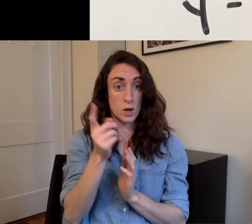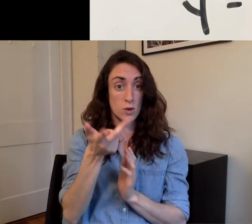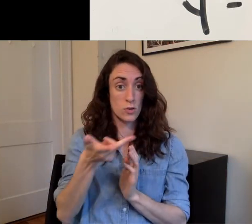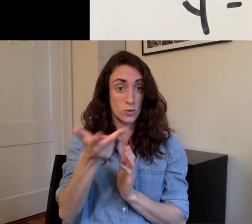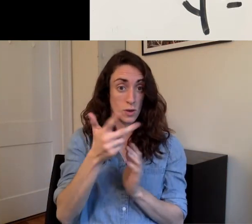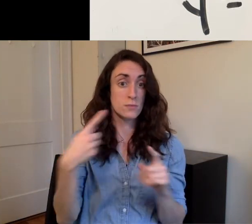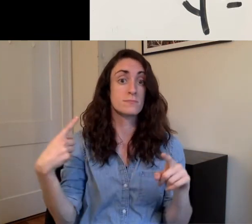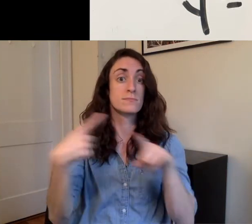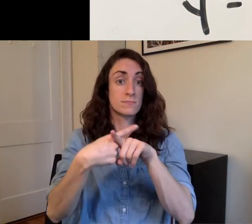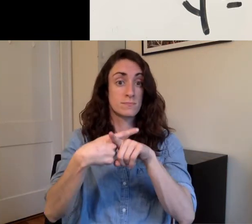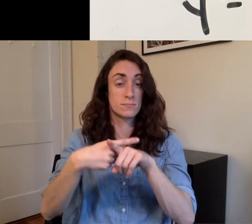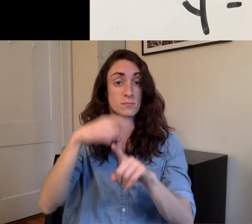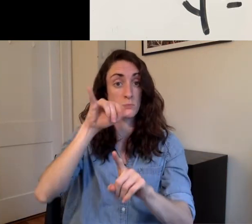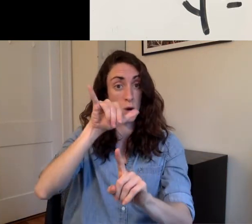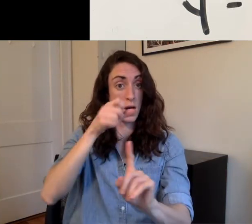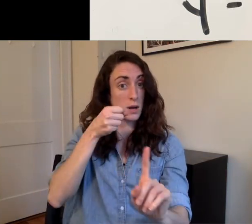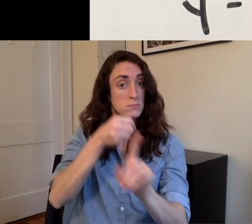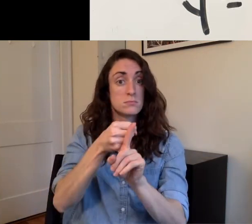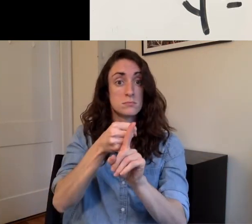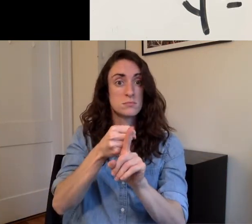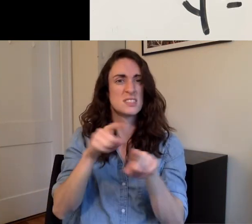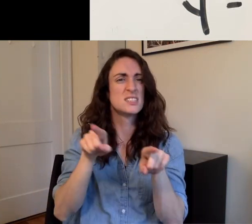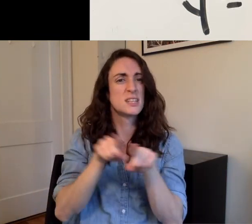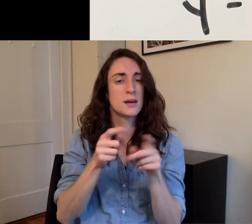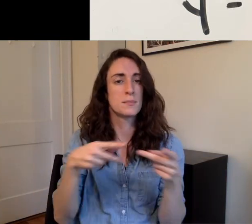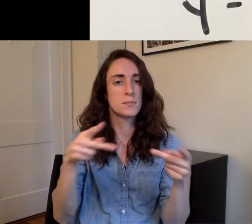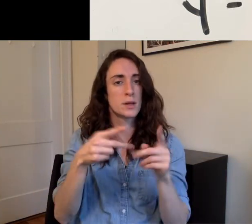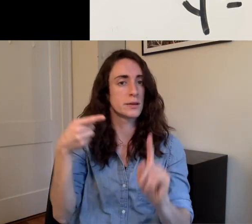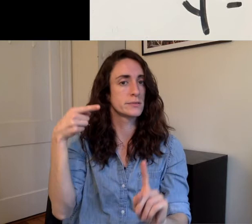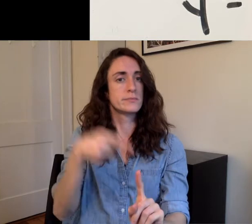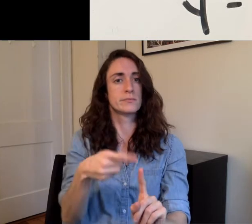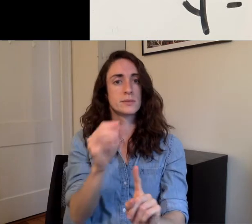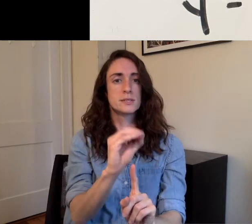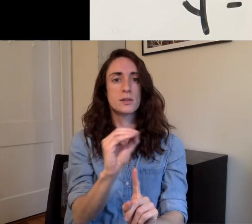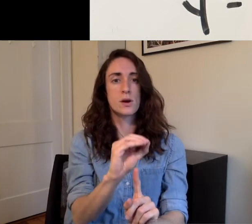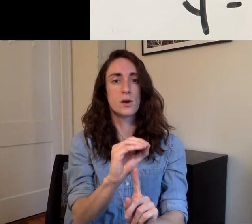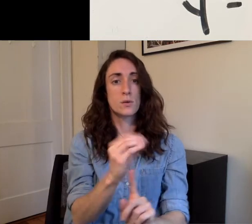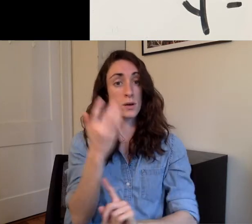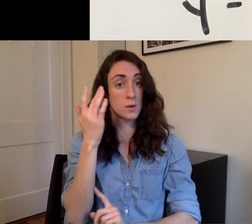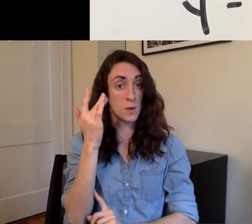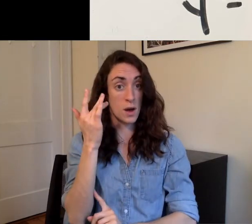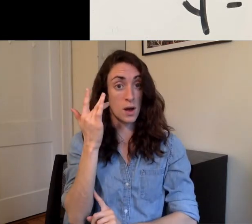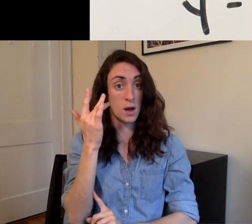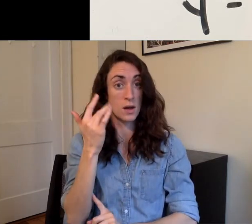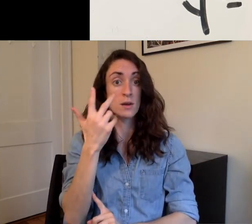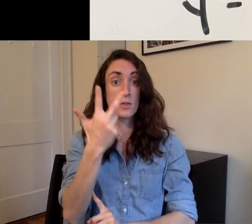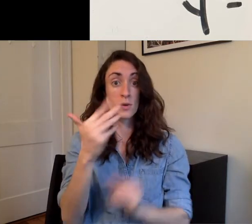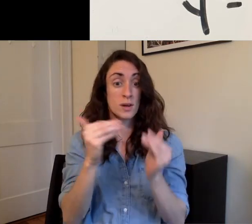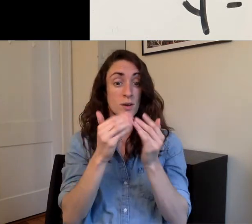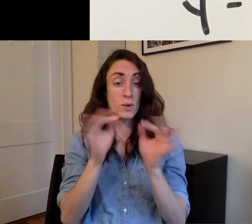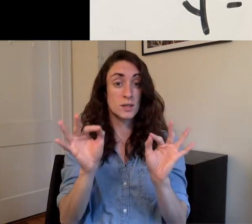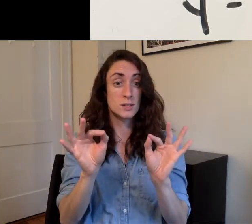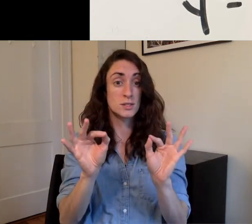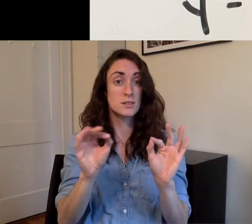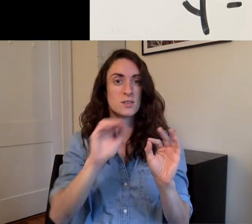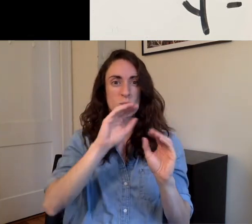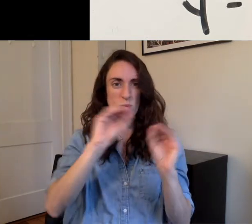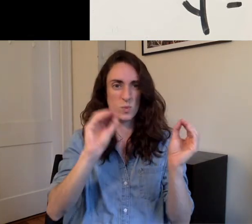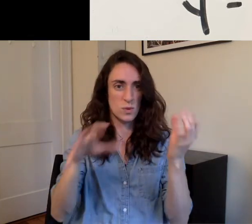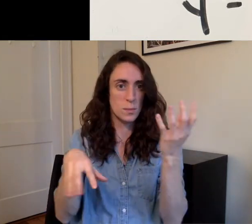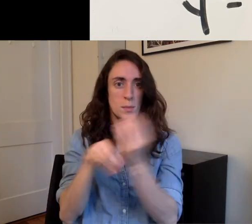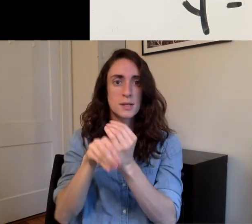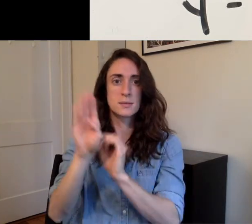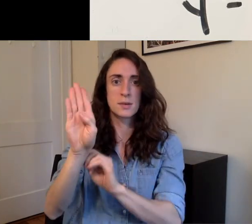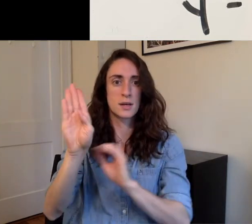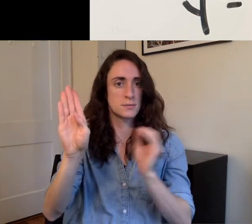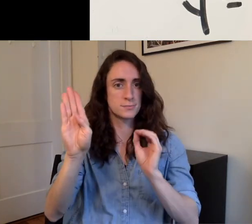of steepness. And you can see that all of these three lines cross the y-axis at the same point, at y equals 0. And that's because